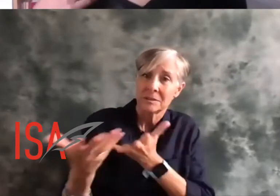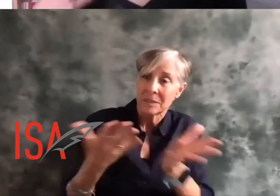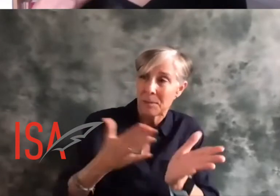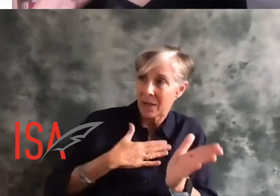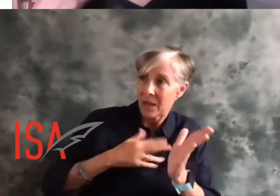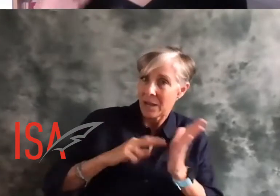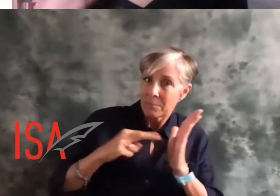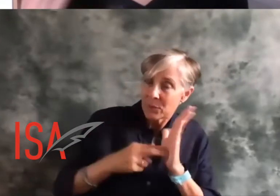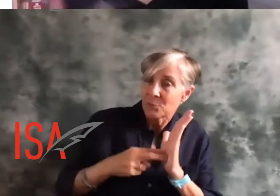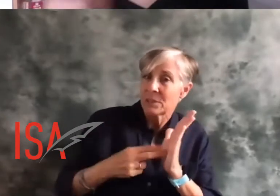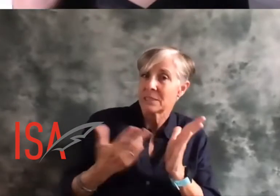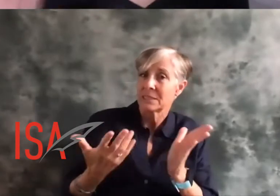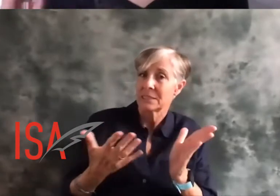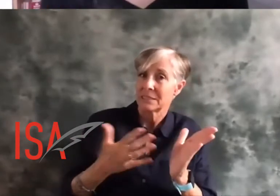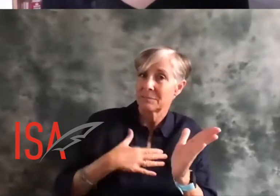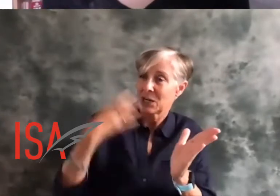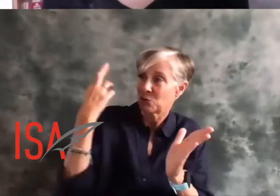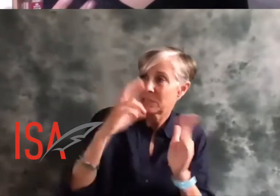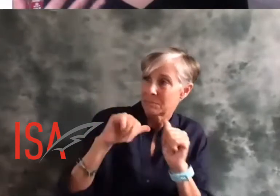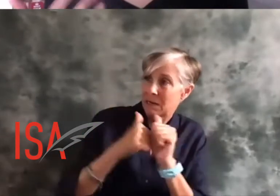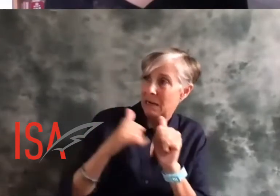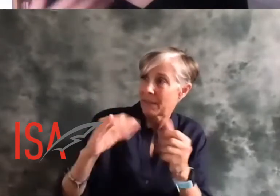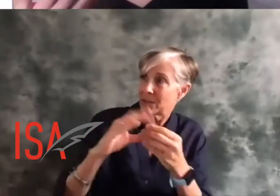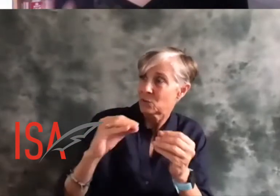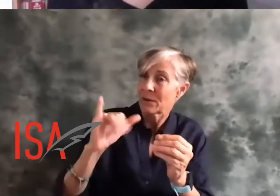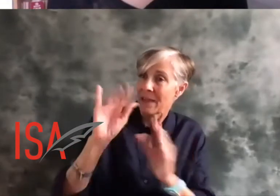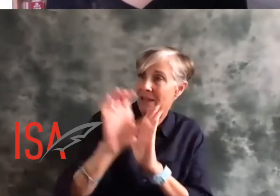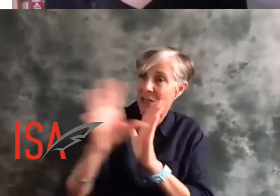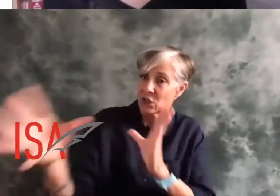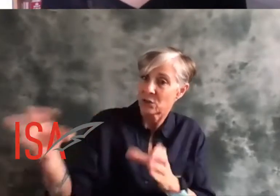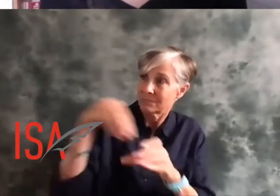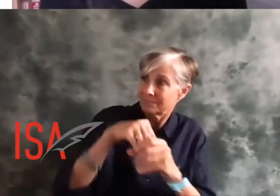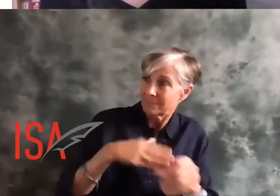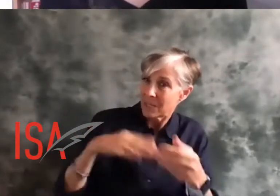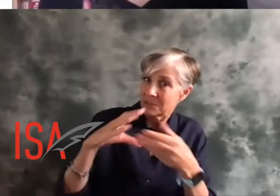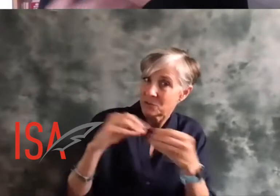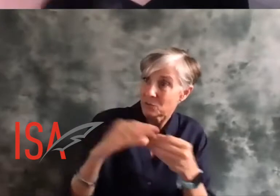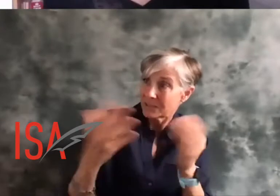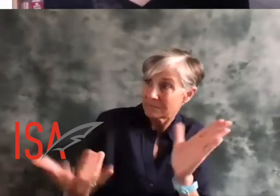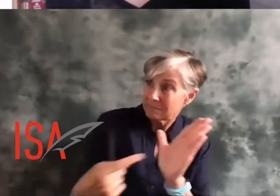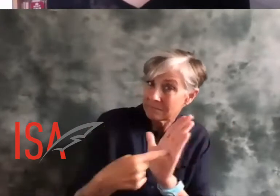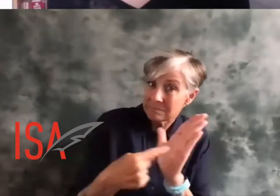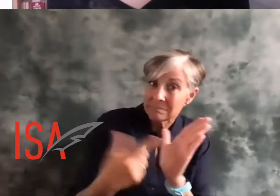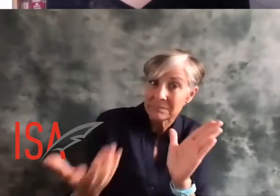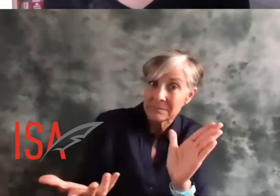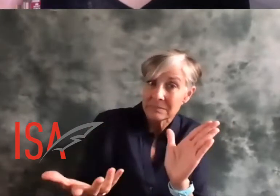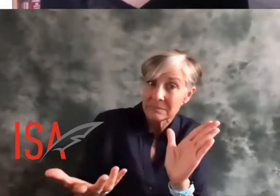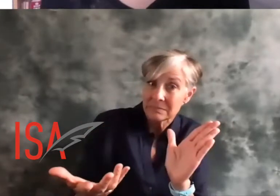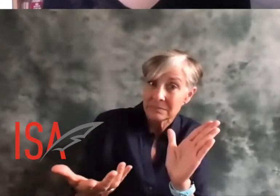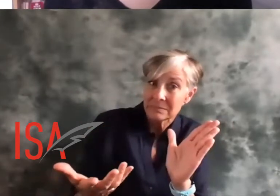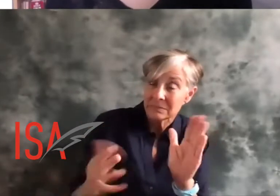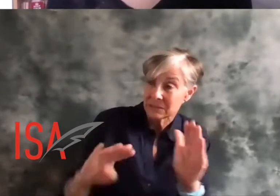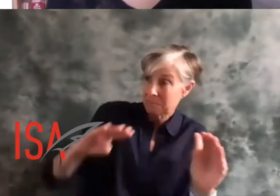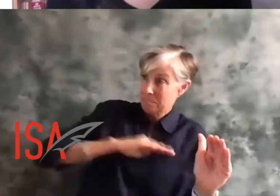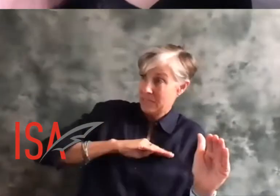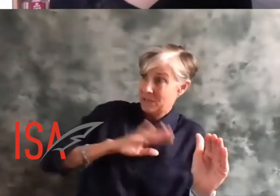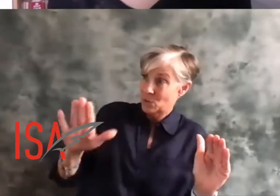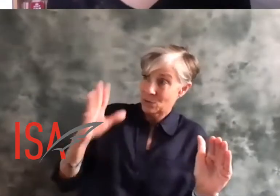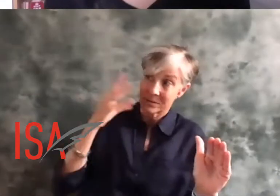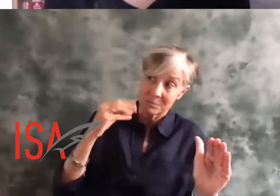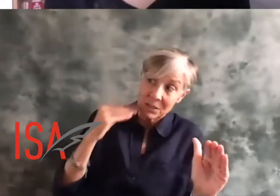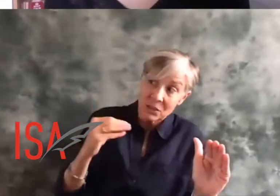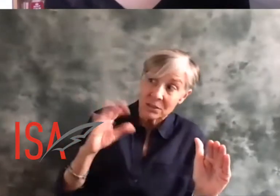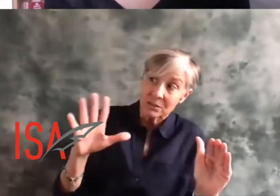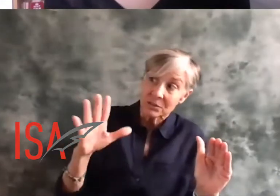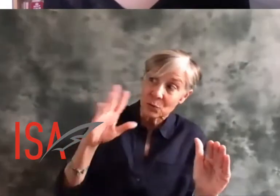and your reasoning for putting this character in your story is meeting their experience and